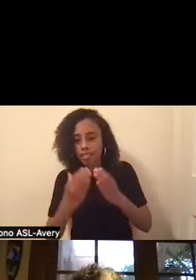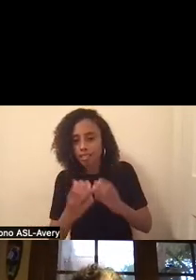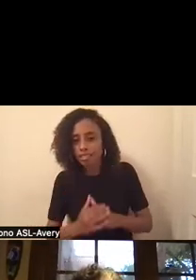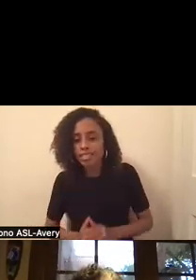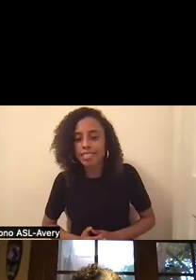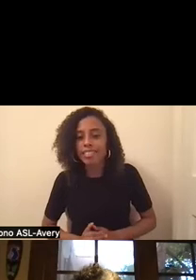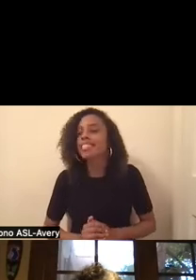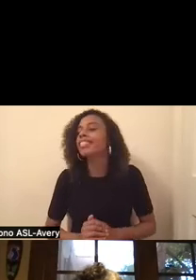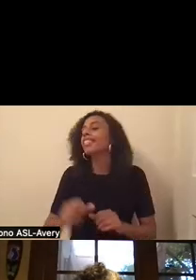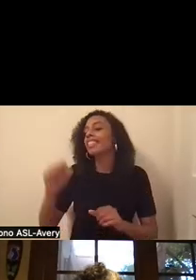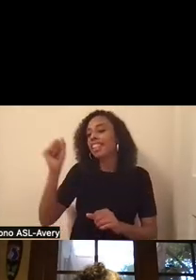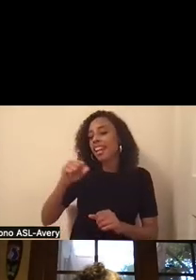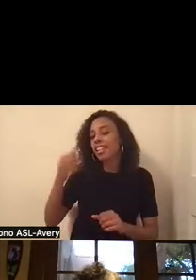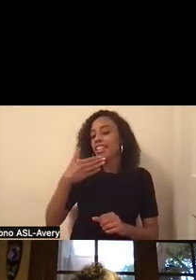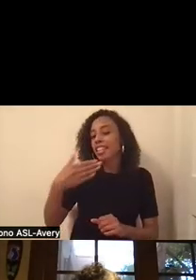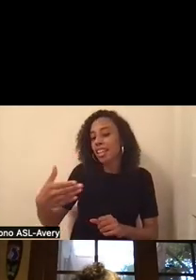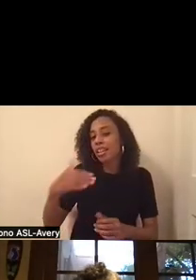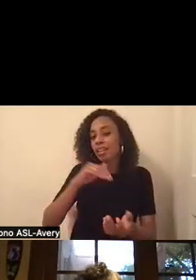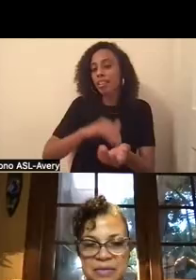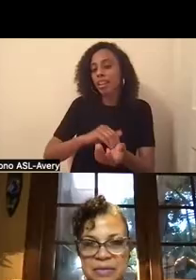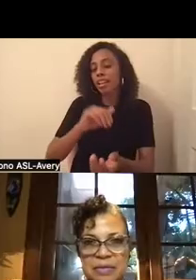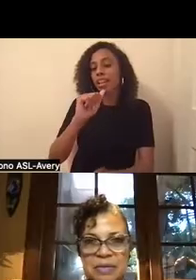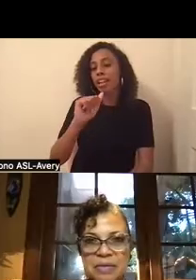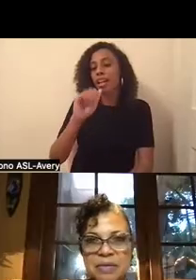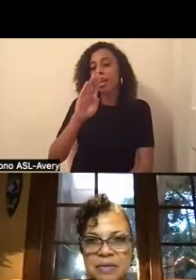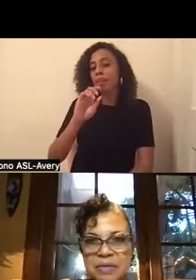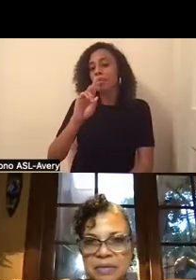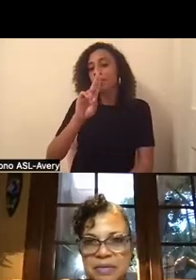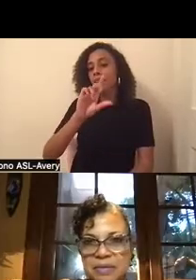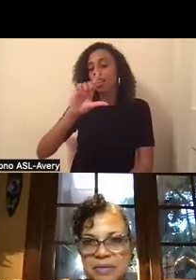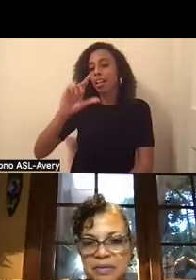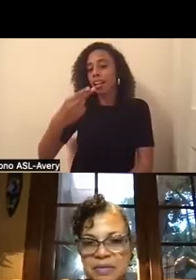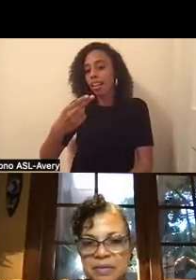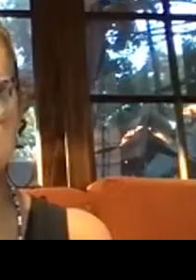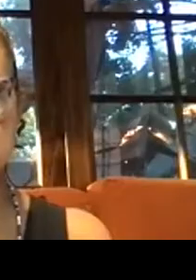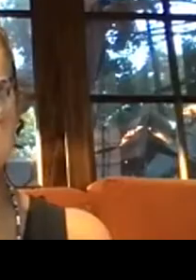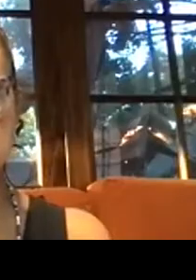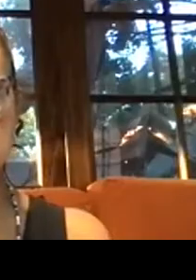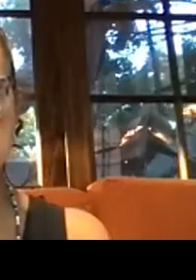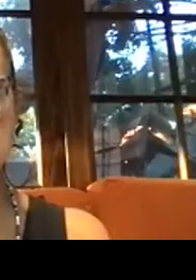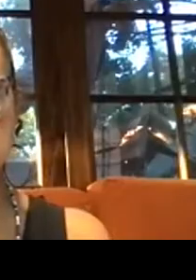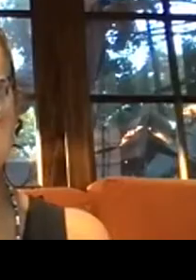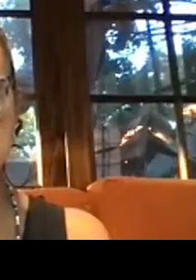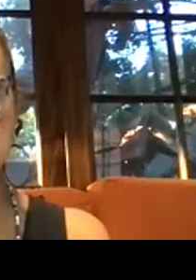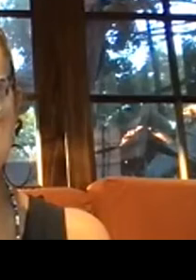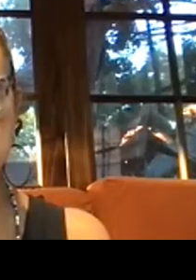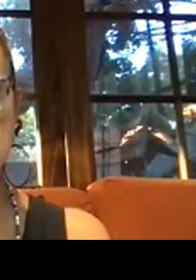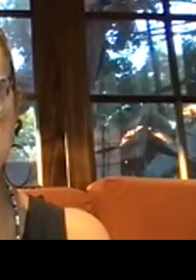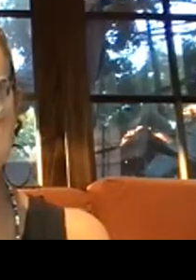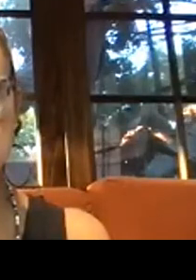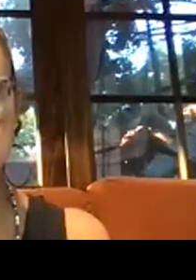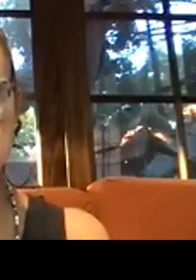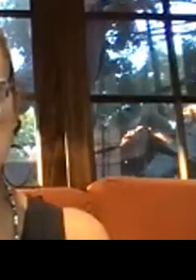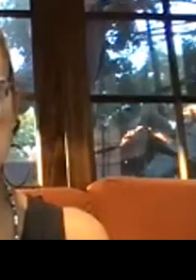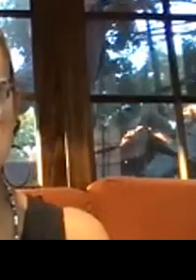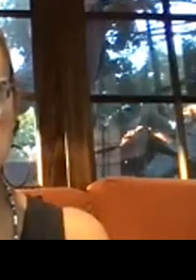Yes, thank you, Dr. Abdullah. Hi, folks. My name is Vicky, pronoun she, her, ella. And what brought me